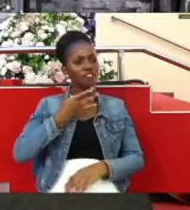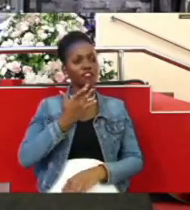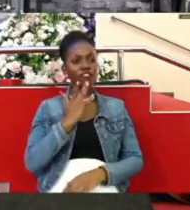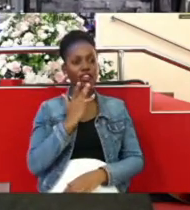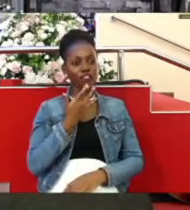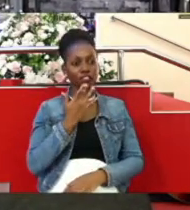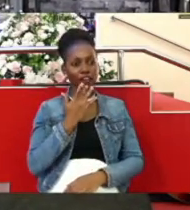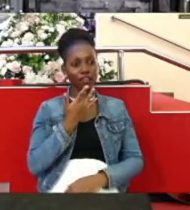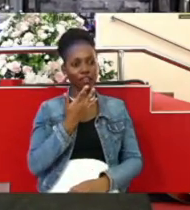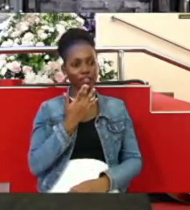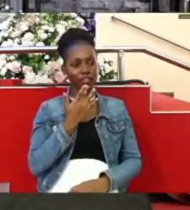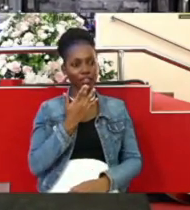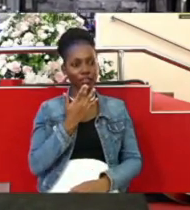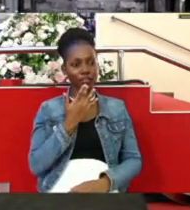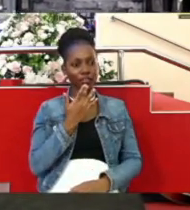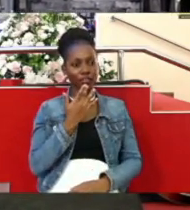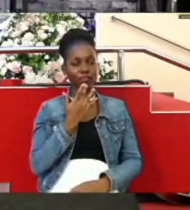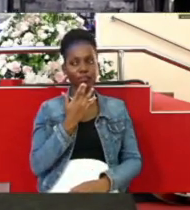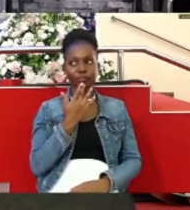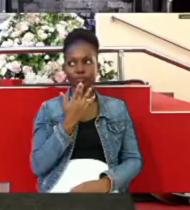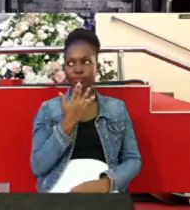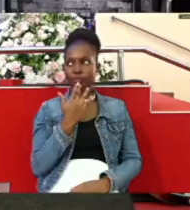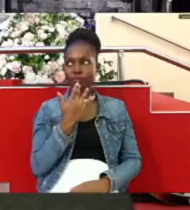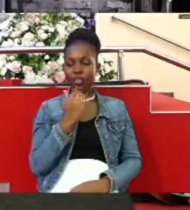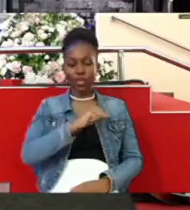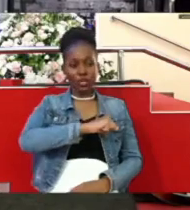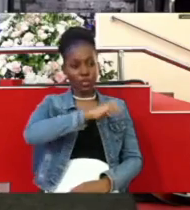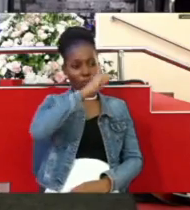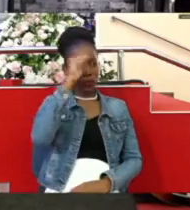You wake up in the morning and you are going to your office.